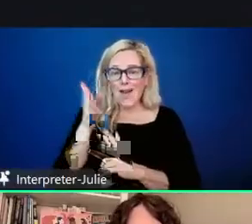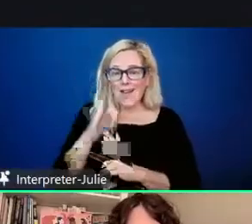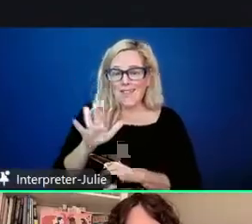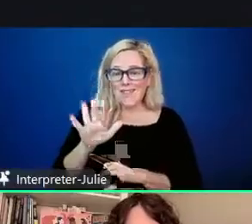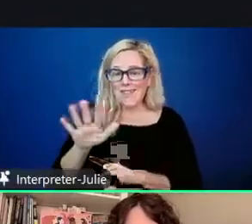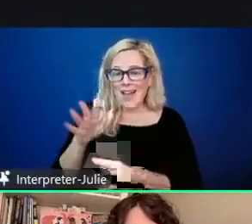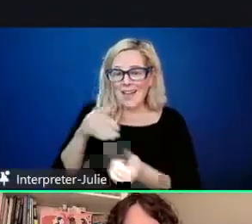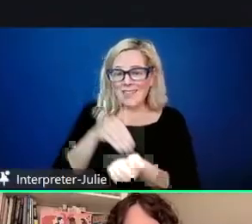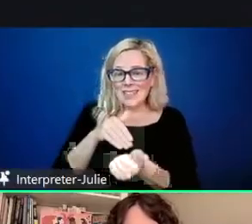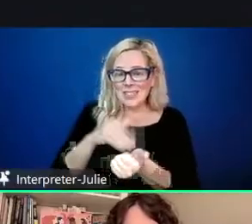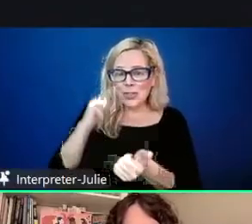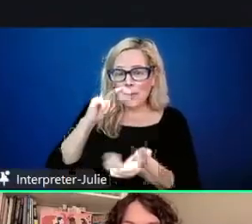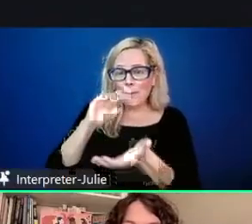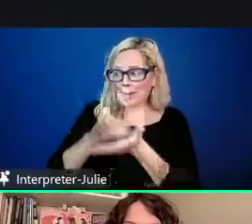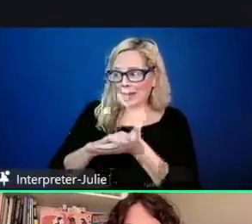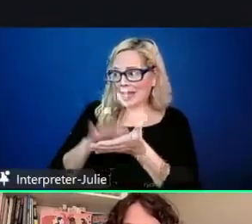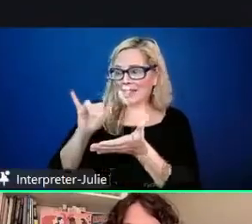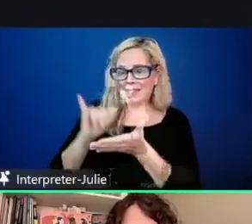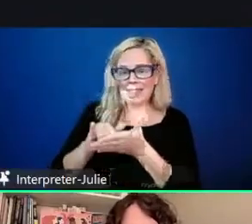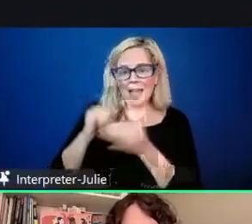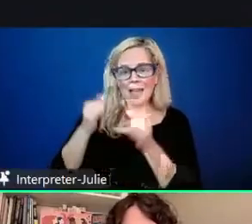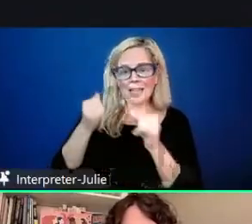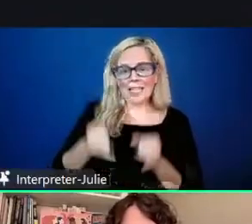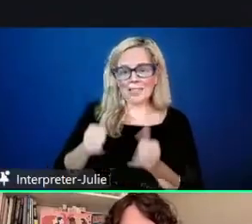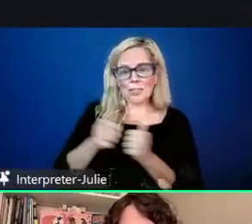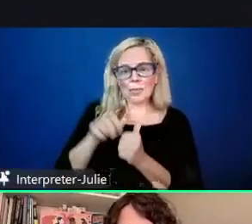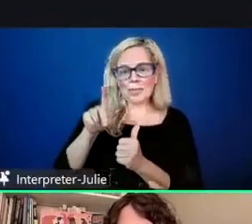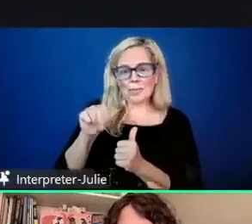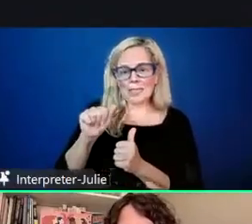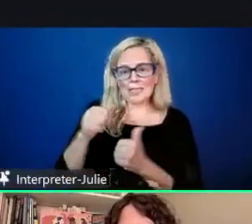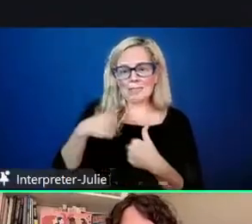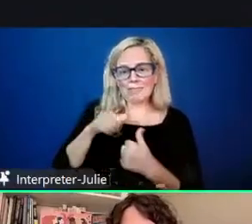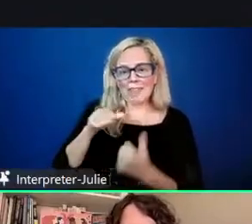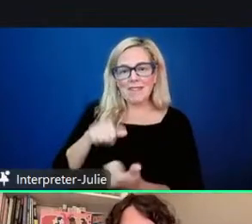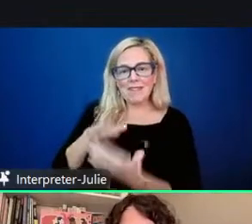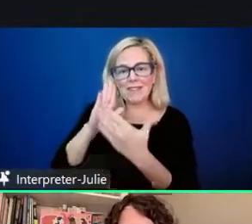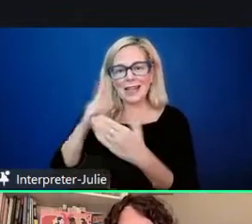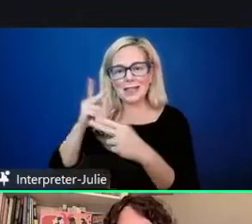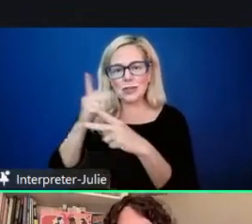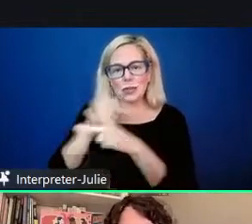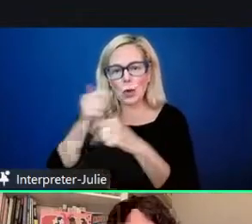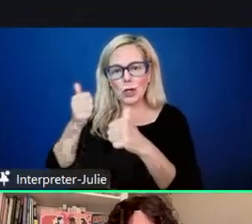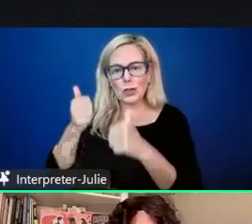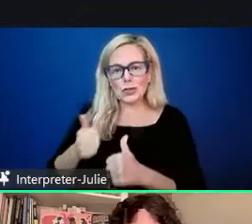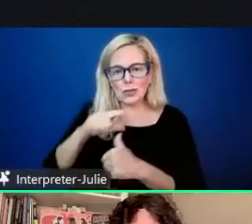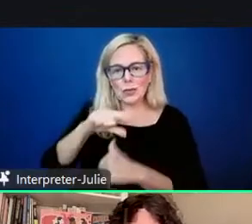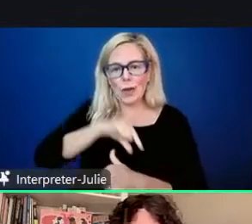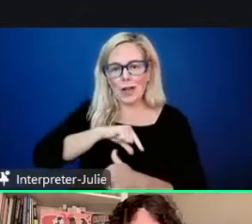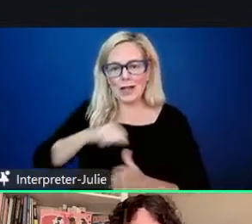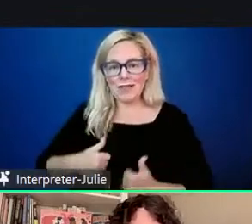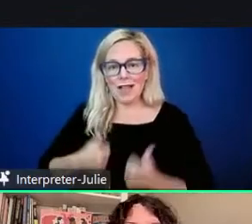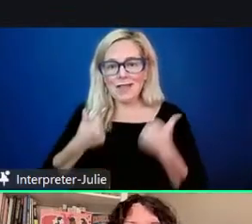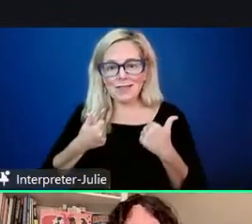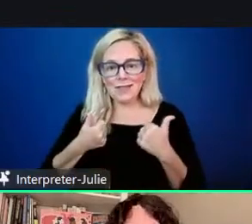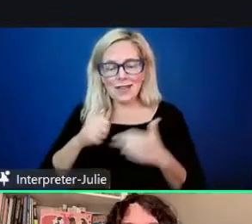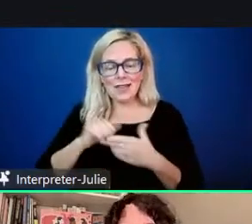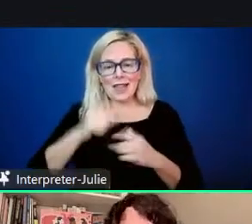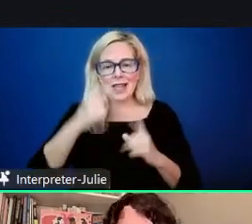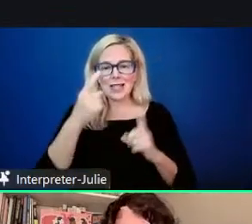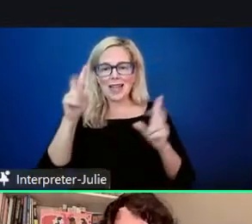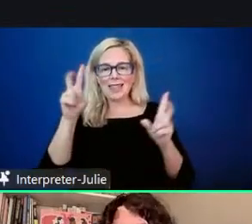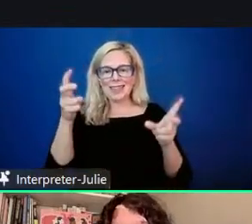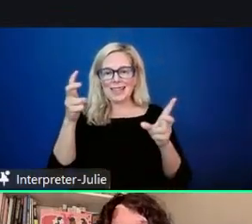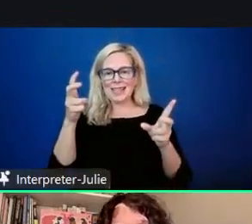believe that individuals with disability face worse quality of life, strikes true on one of the themes that we heard about, the